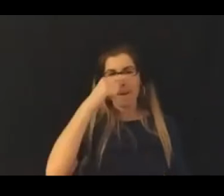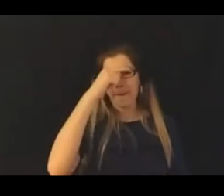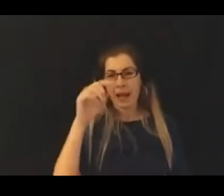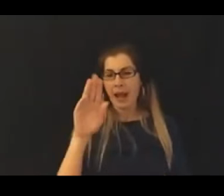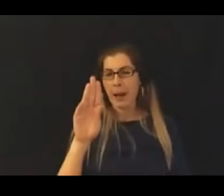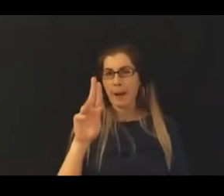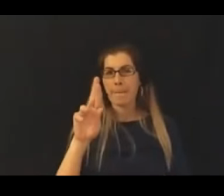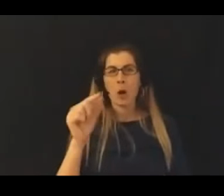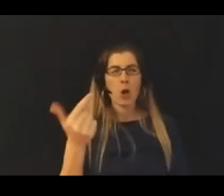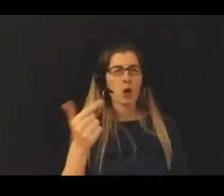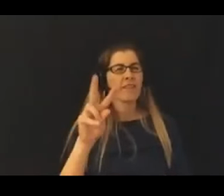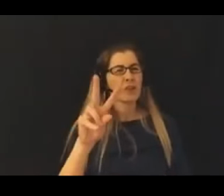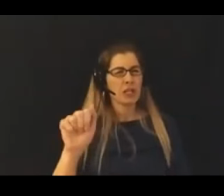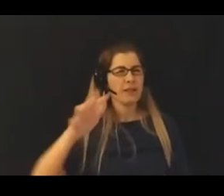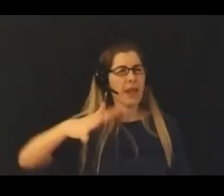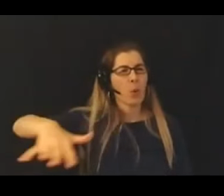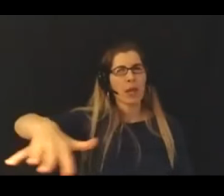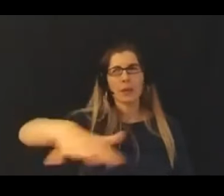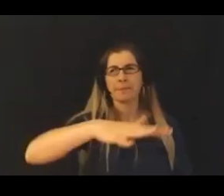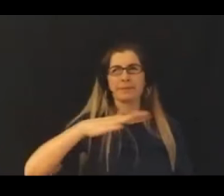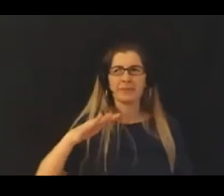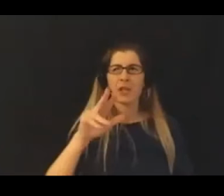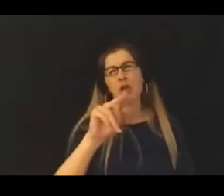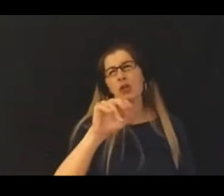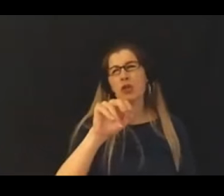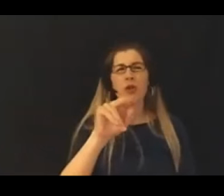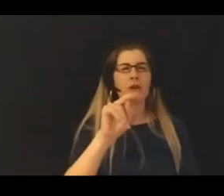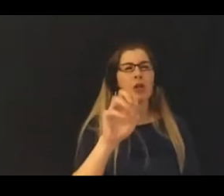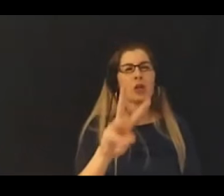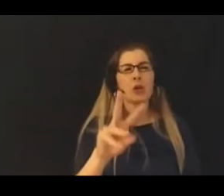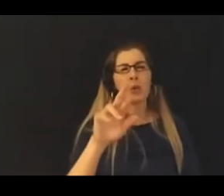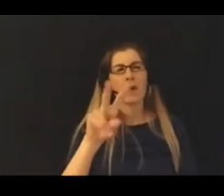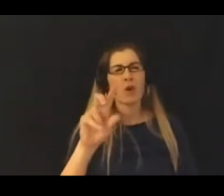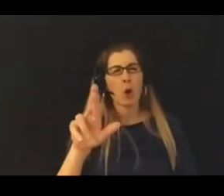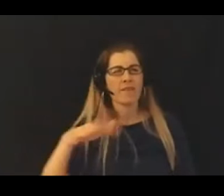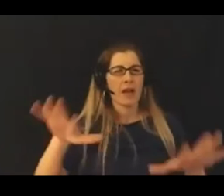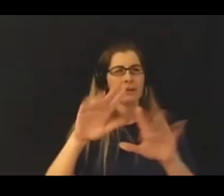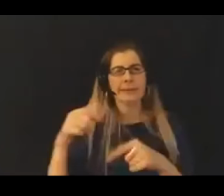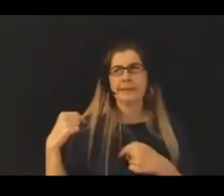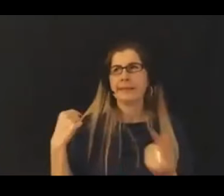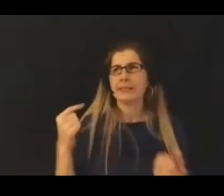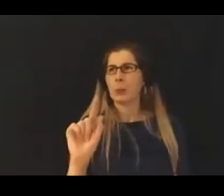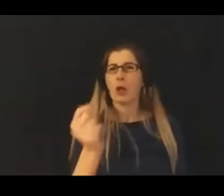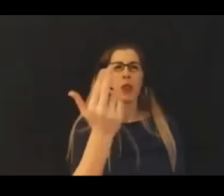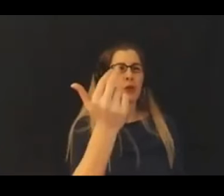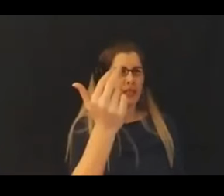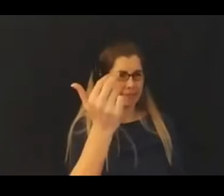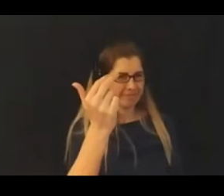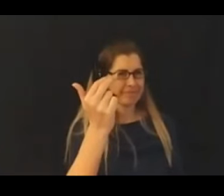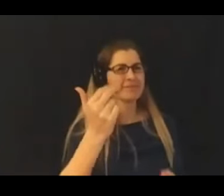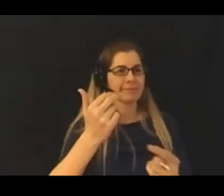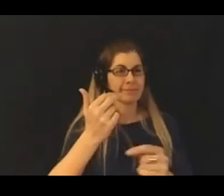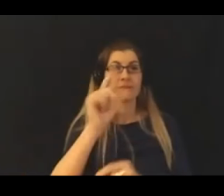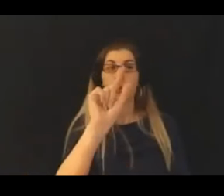area, which is in the New River Valley of Virginia, since 2013. And before that, I was